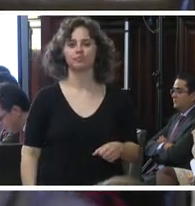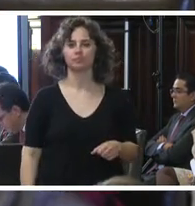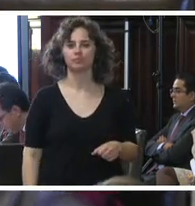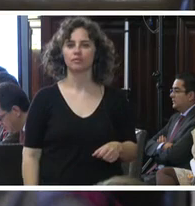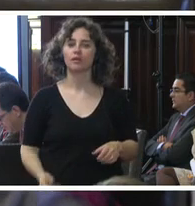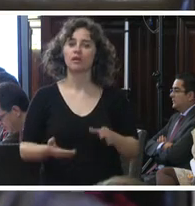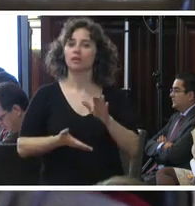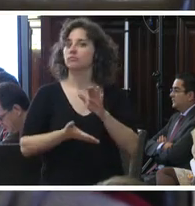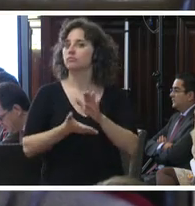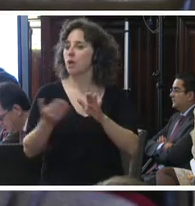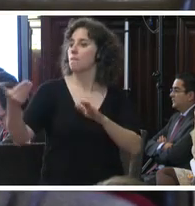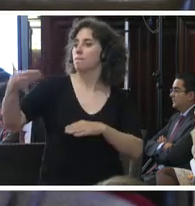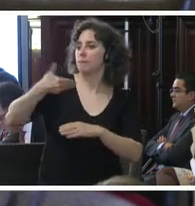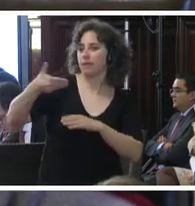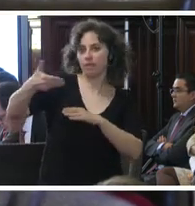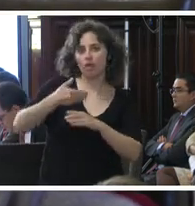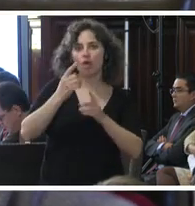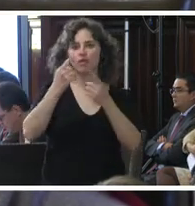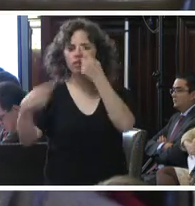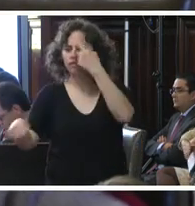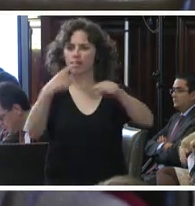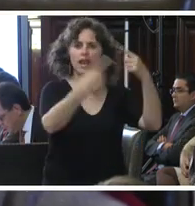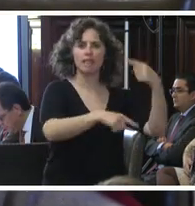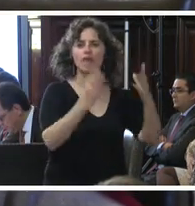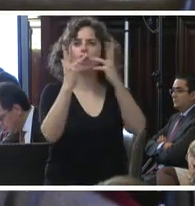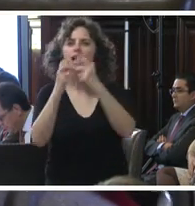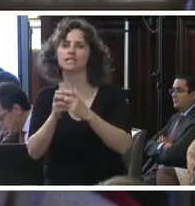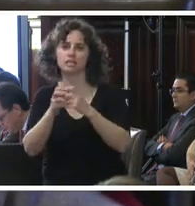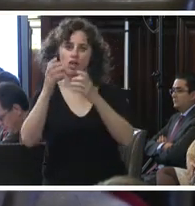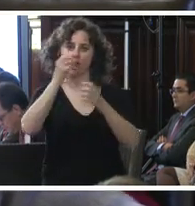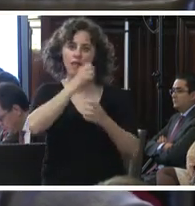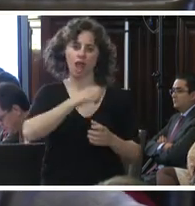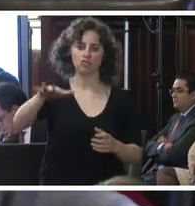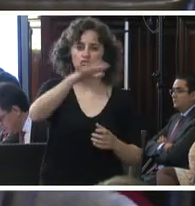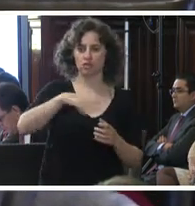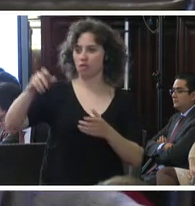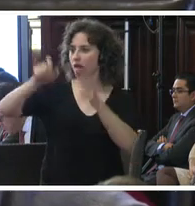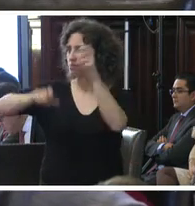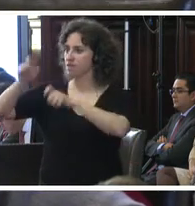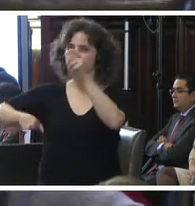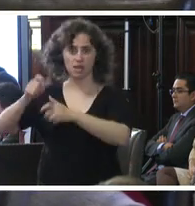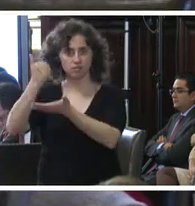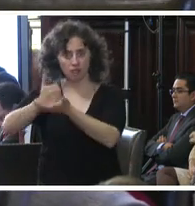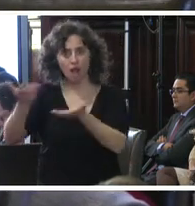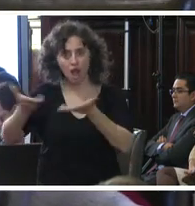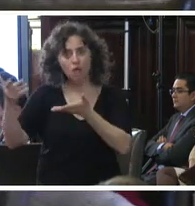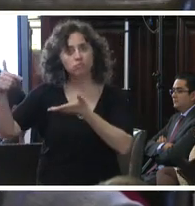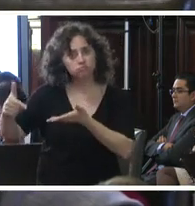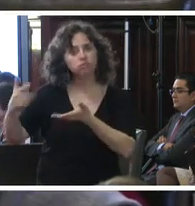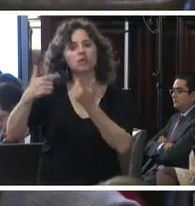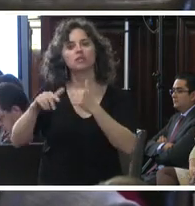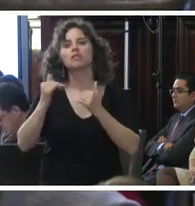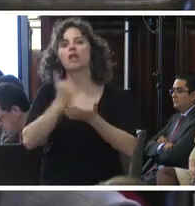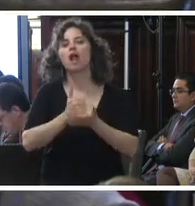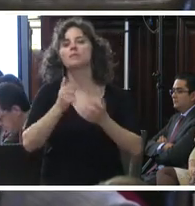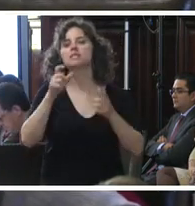requested by various civil society organizations who are here present. And we have the presence of the